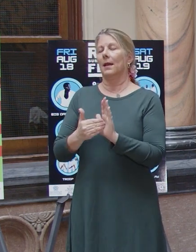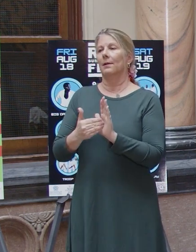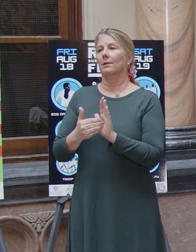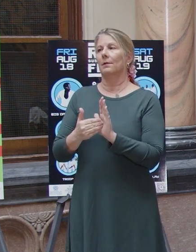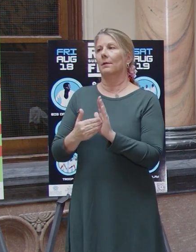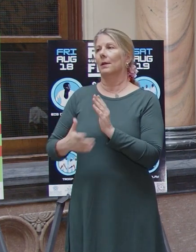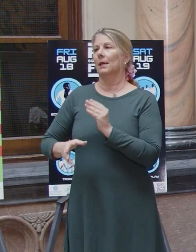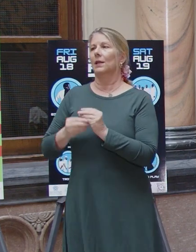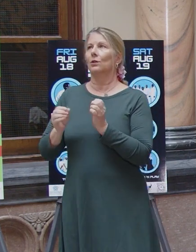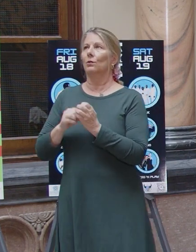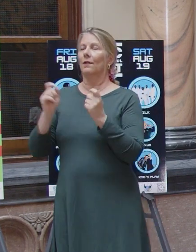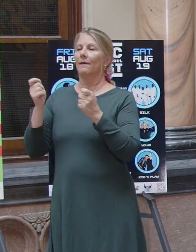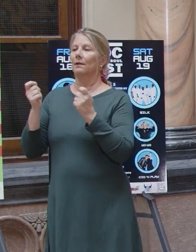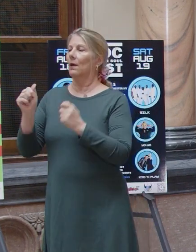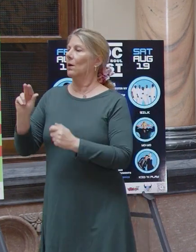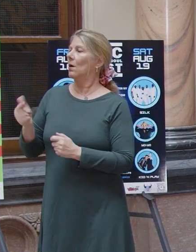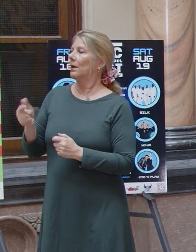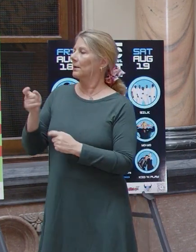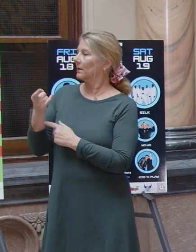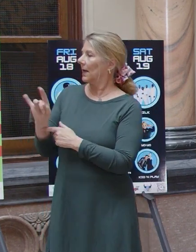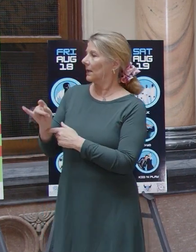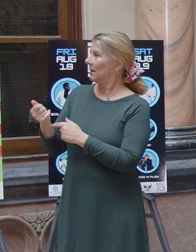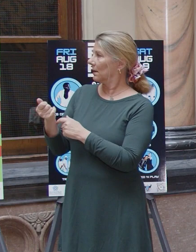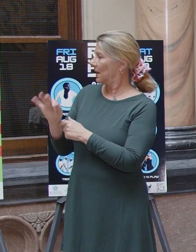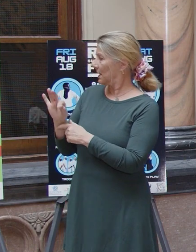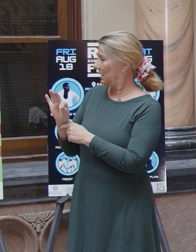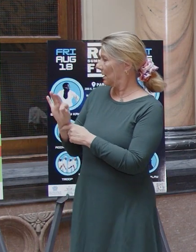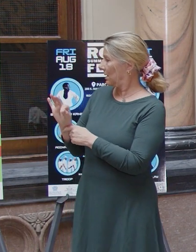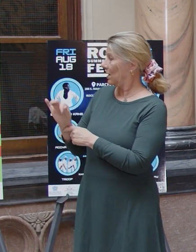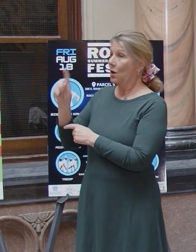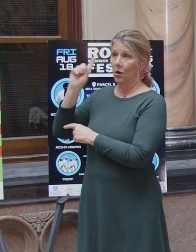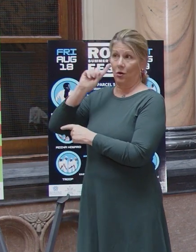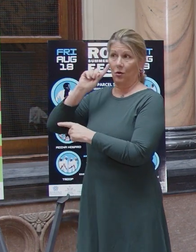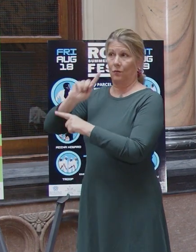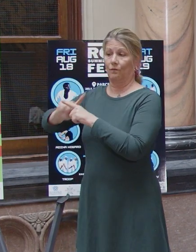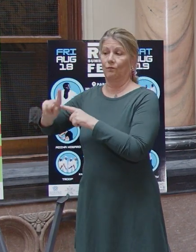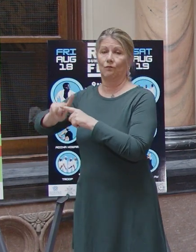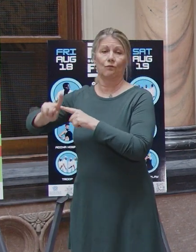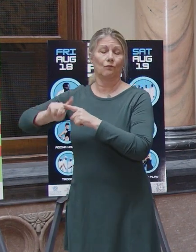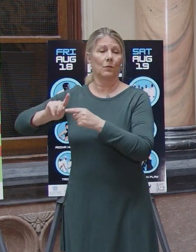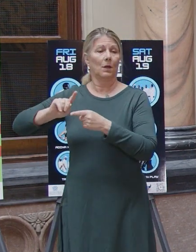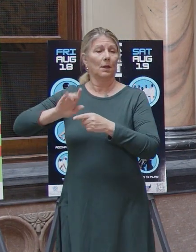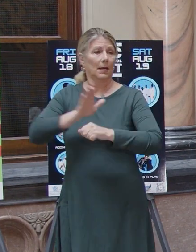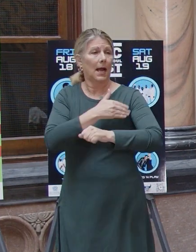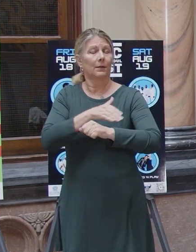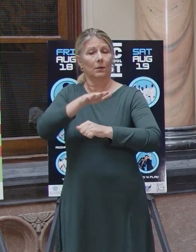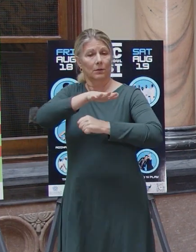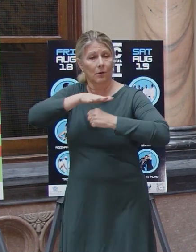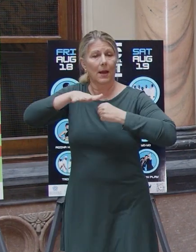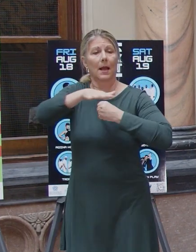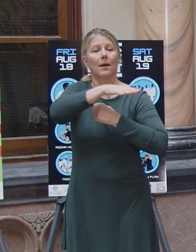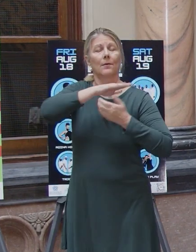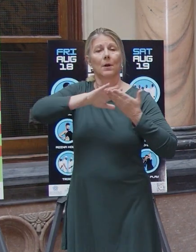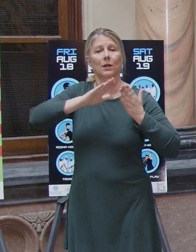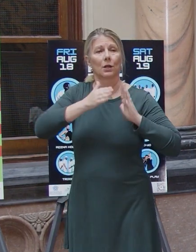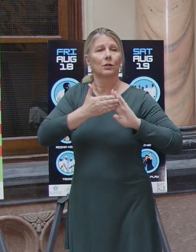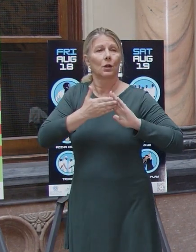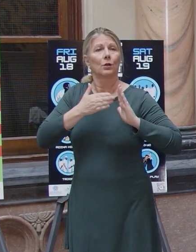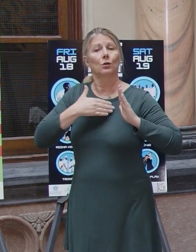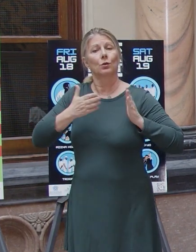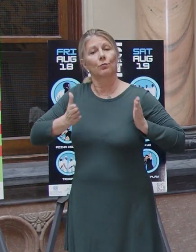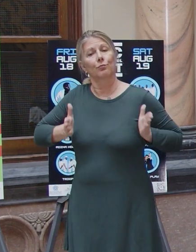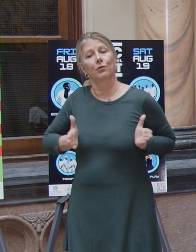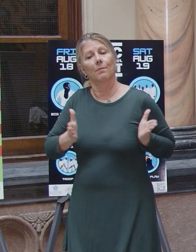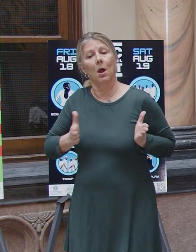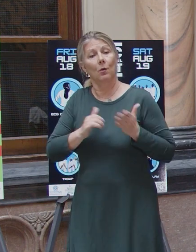in addition to the festival on August 18th and 19th, you heard about the 4 concerts around the community this summer to promote the show and maybe give away